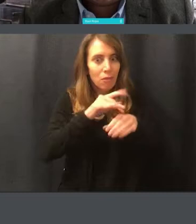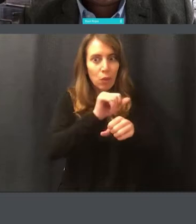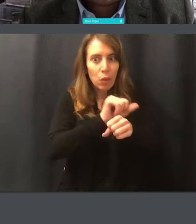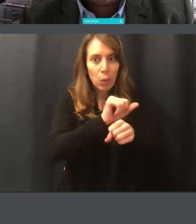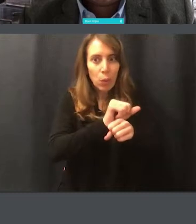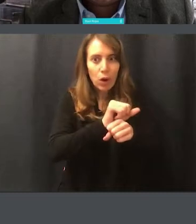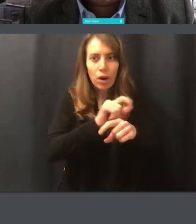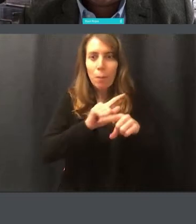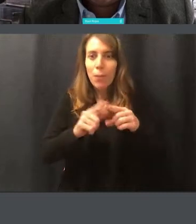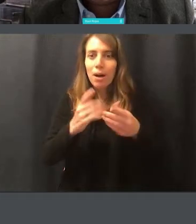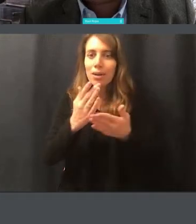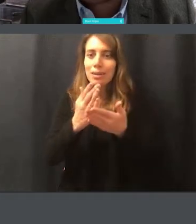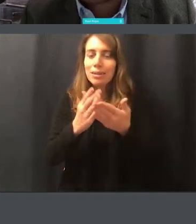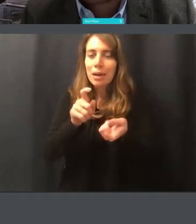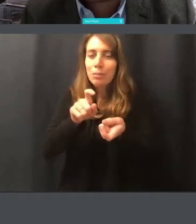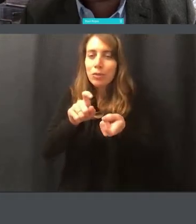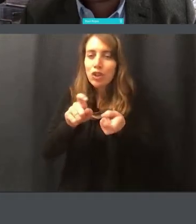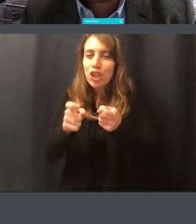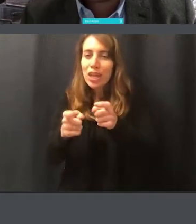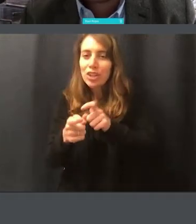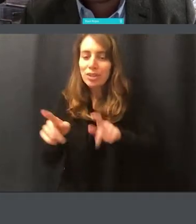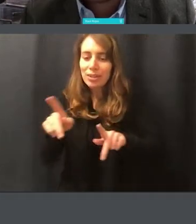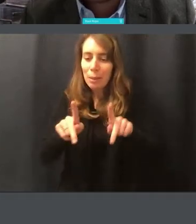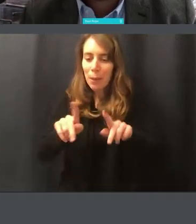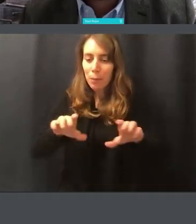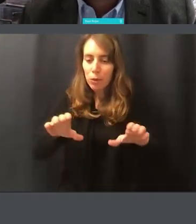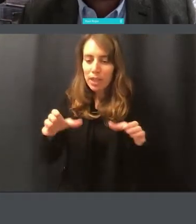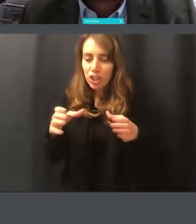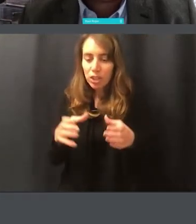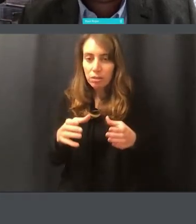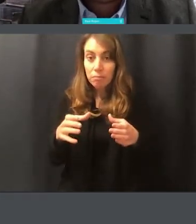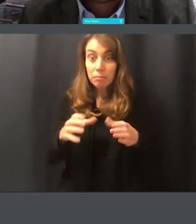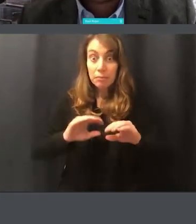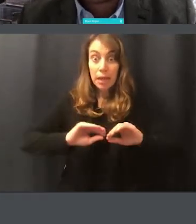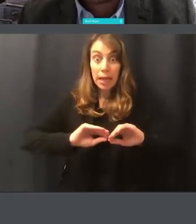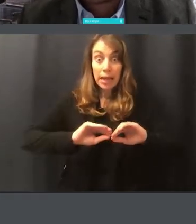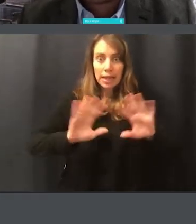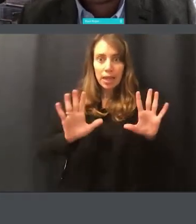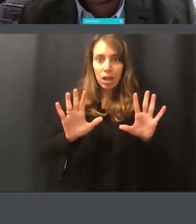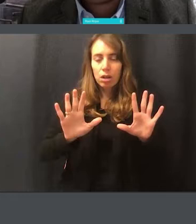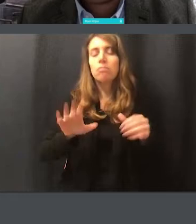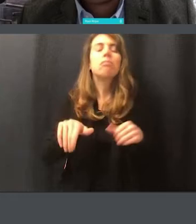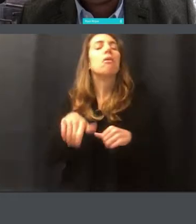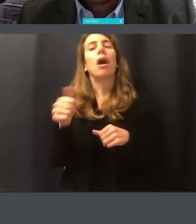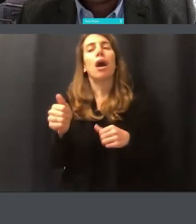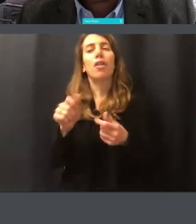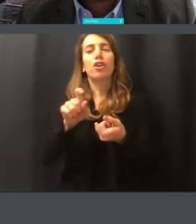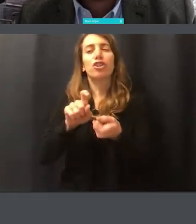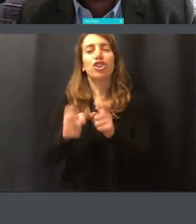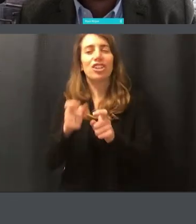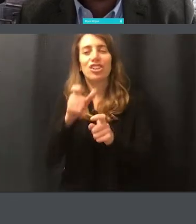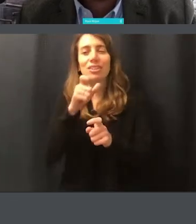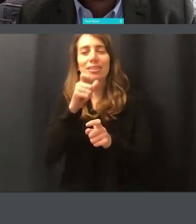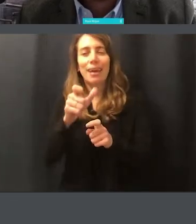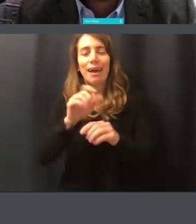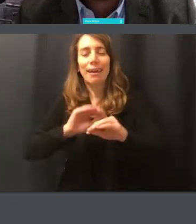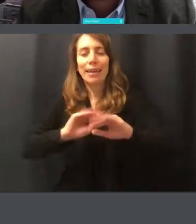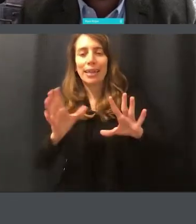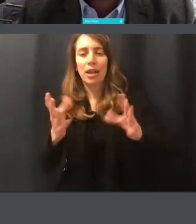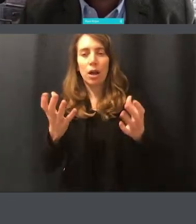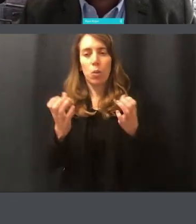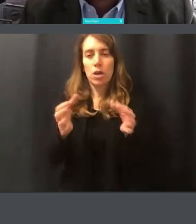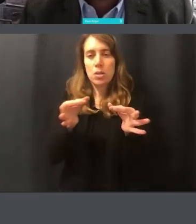some of us are very clear, and for some of us they might not be as clear, right? So I'll talk about some of these things, and I think it's going to